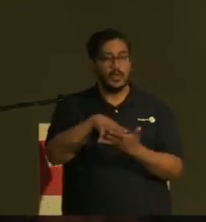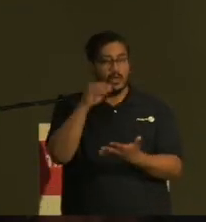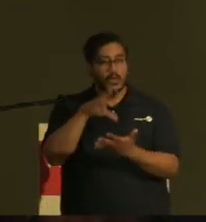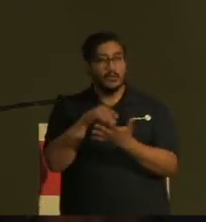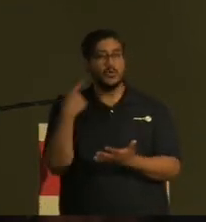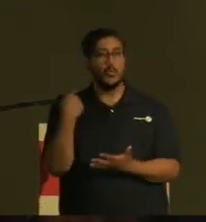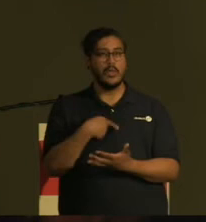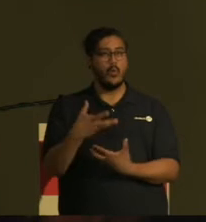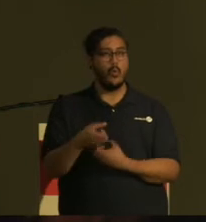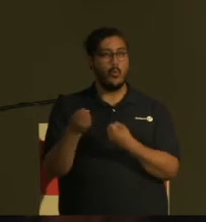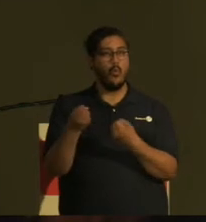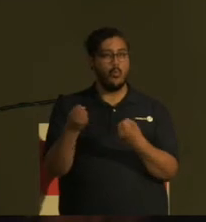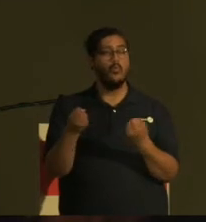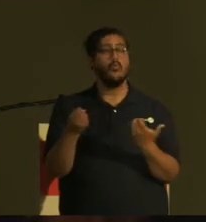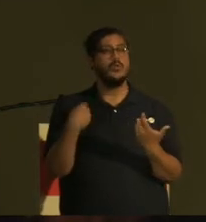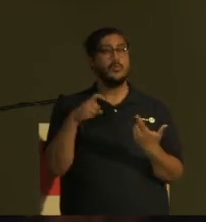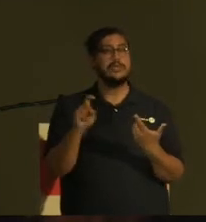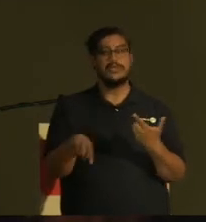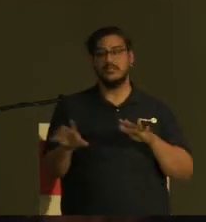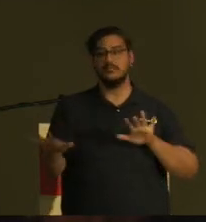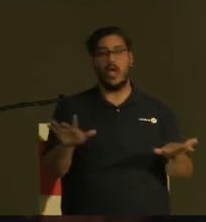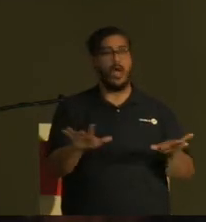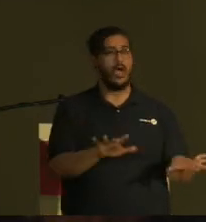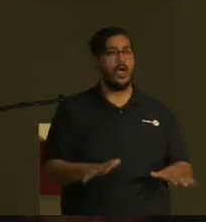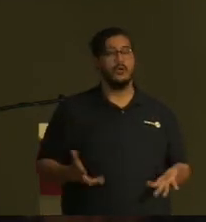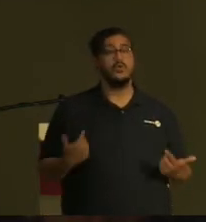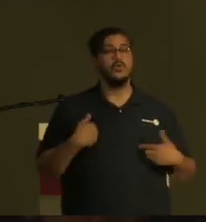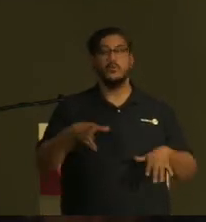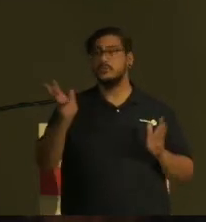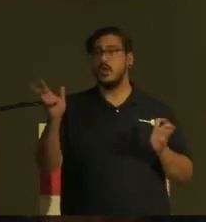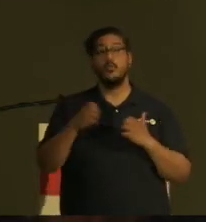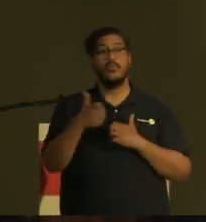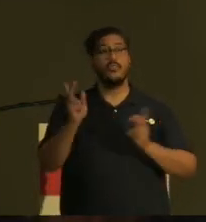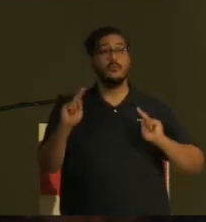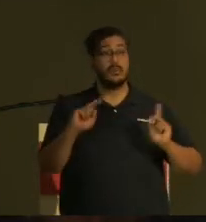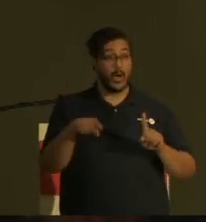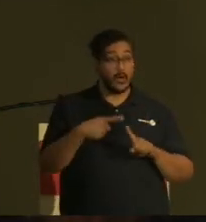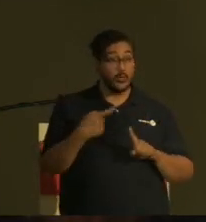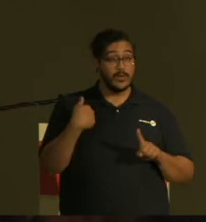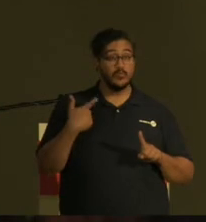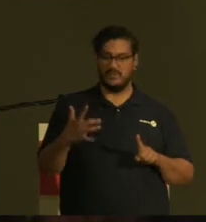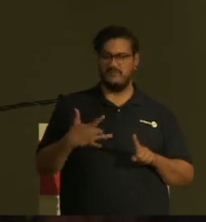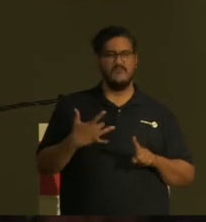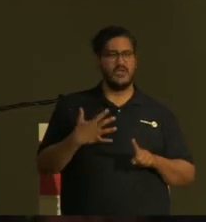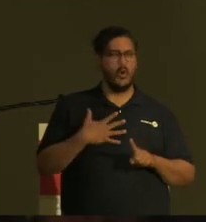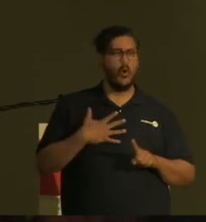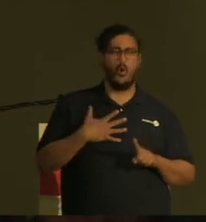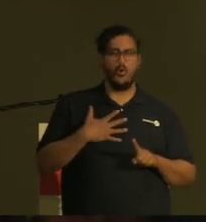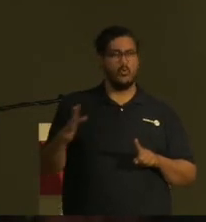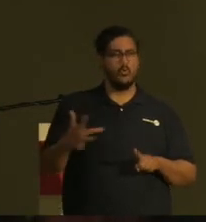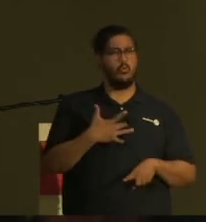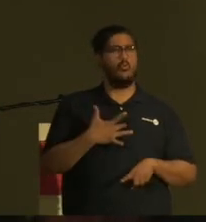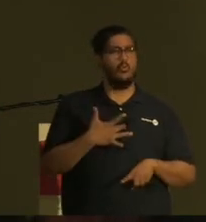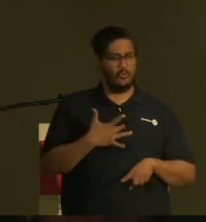hold on to things, we need to touch things, we talk to other people, and when we are moved by them, we are touched by them.